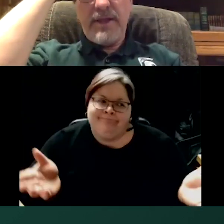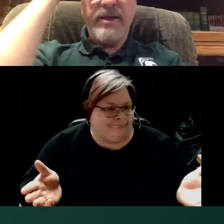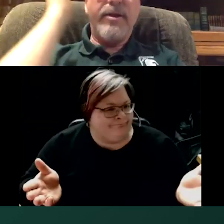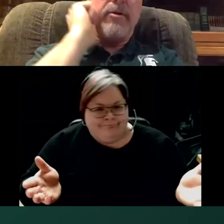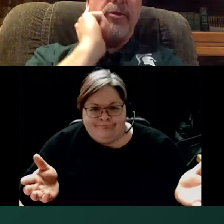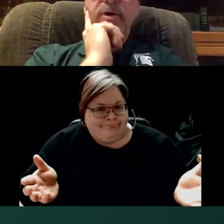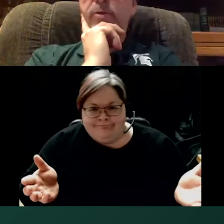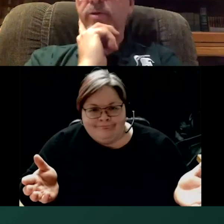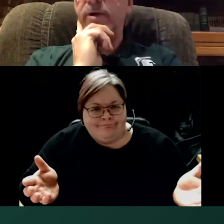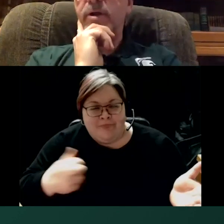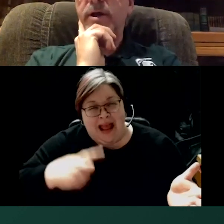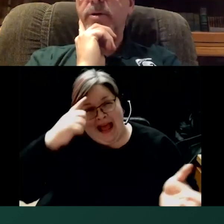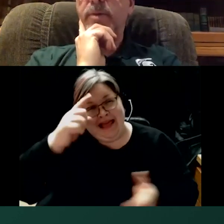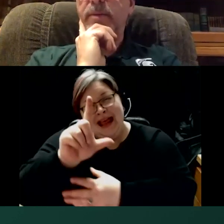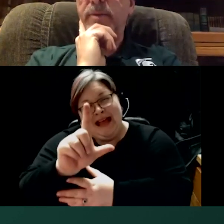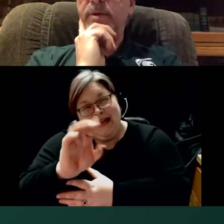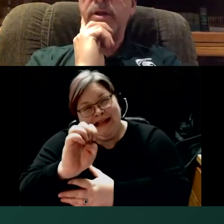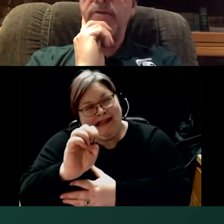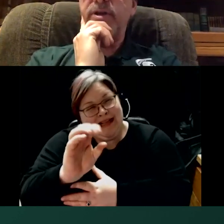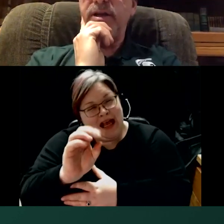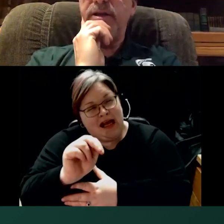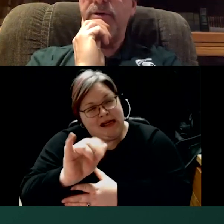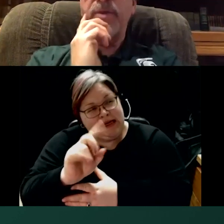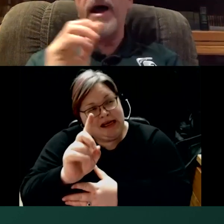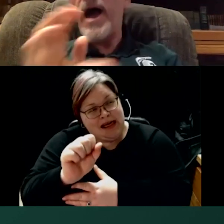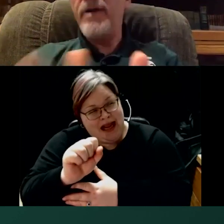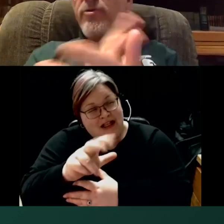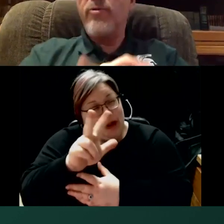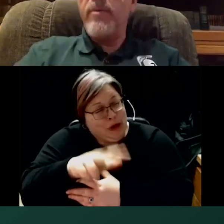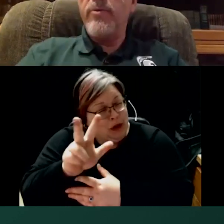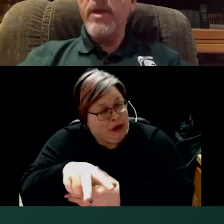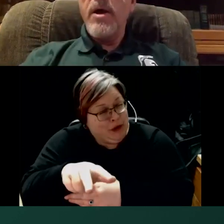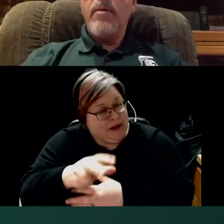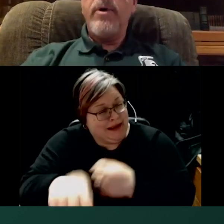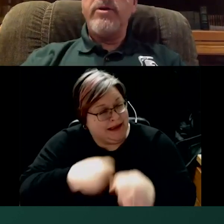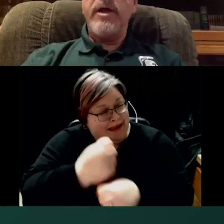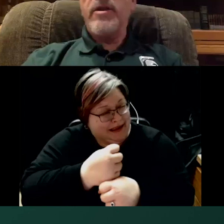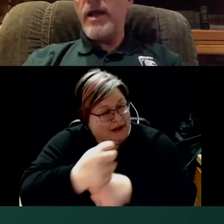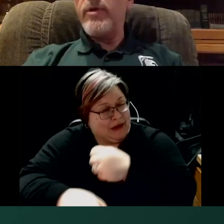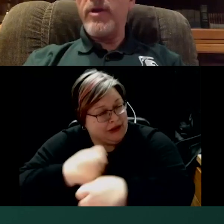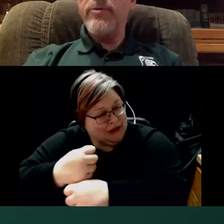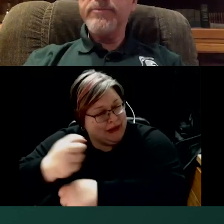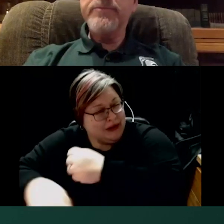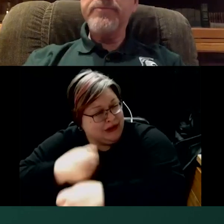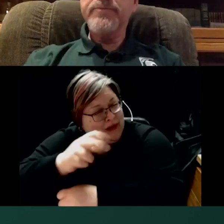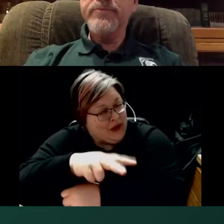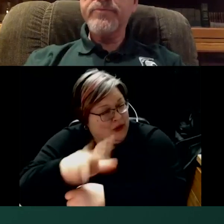the Leonids are a 33-year cycle, but it might be the 17-year. I don't remember, but it's not this